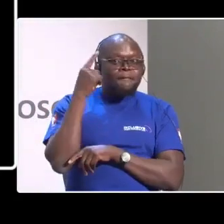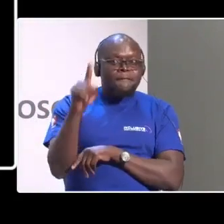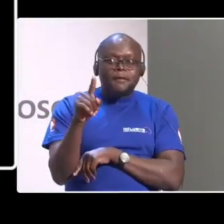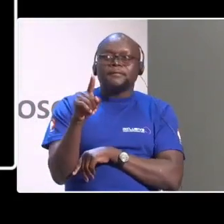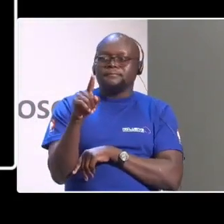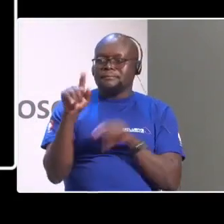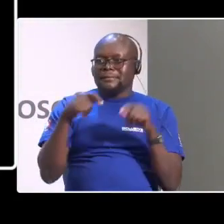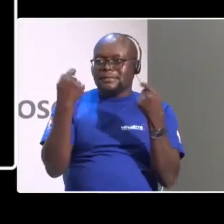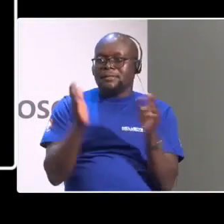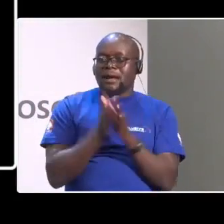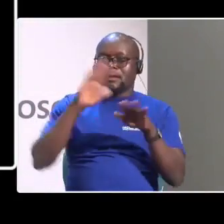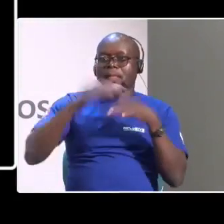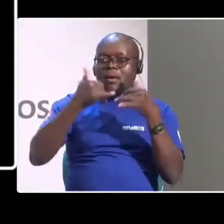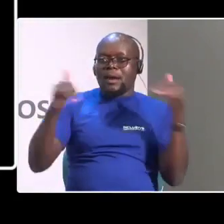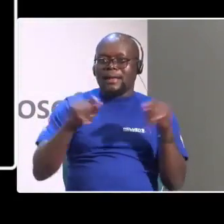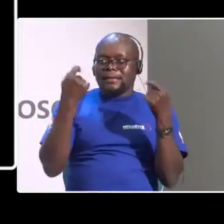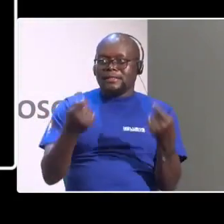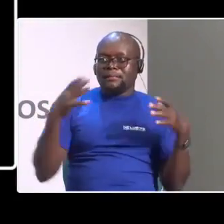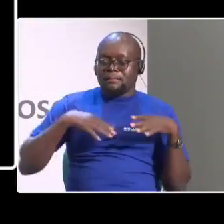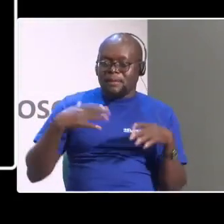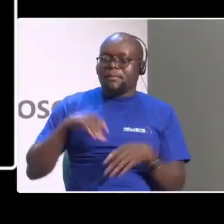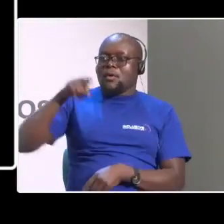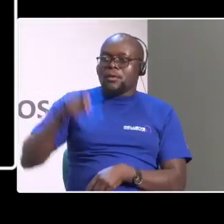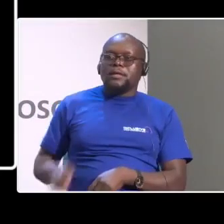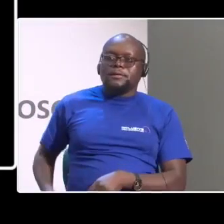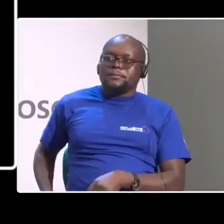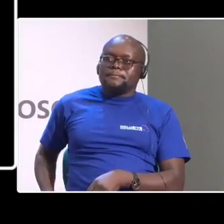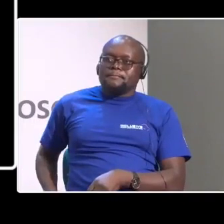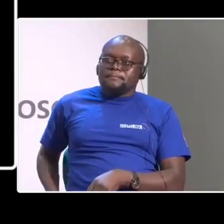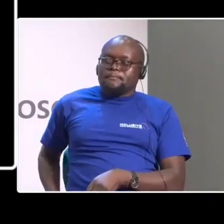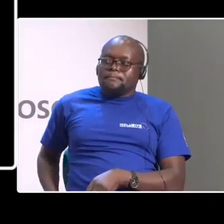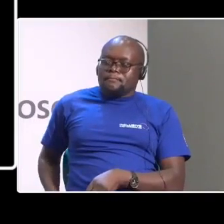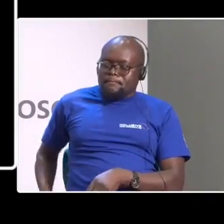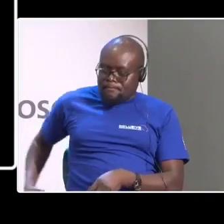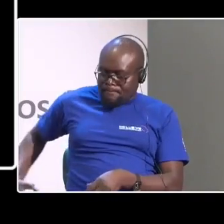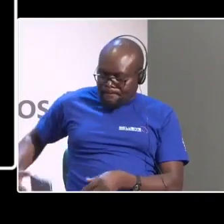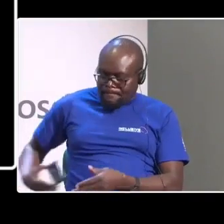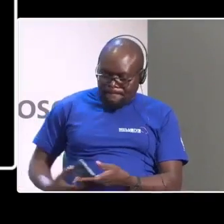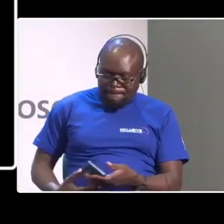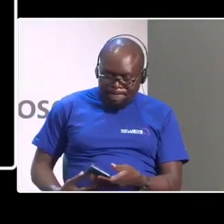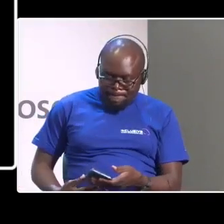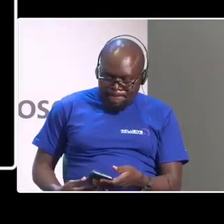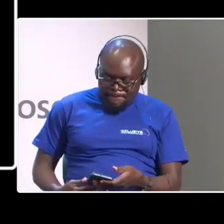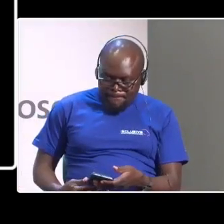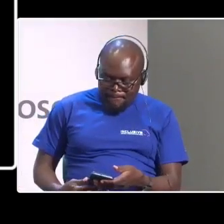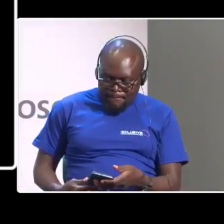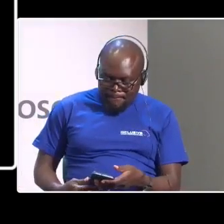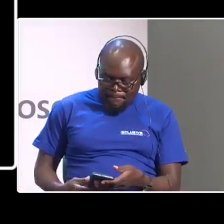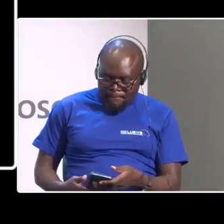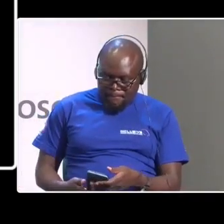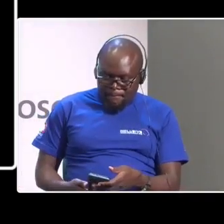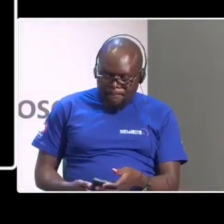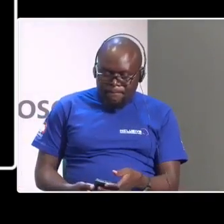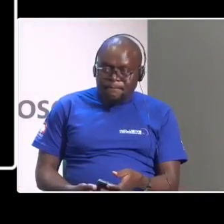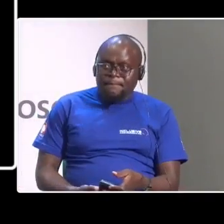camera team and the online team, people, do we need to shift, or can you shift your camera so you can get both of